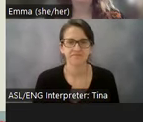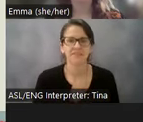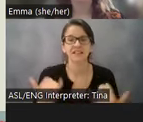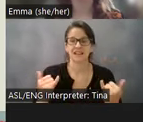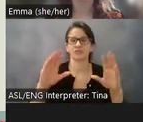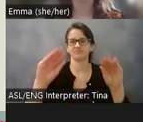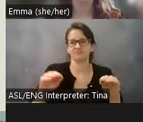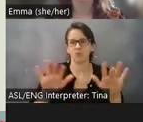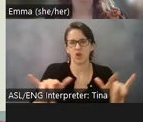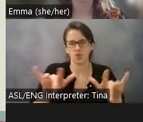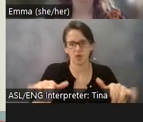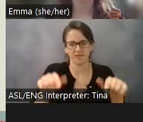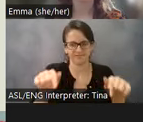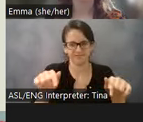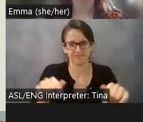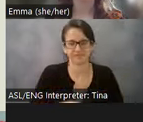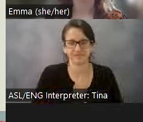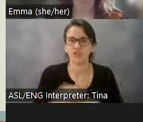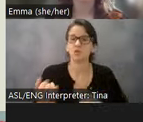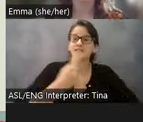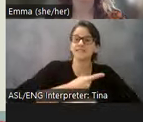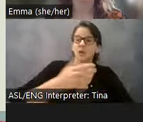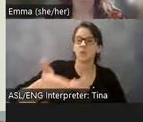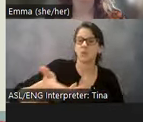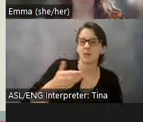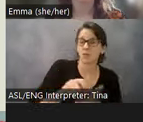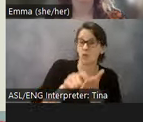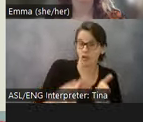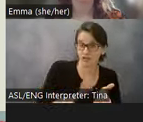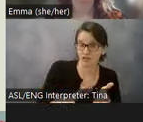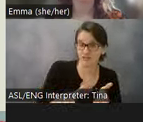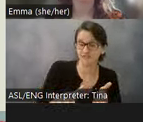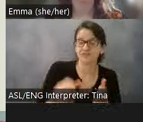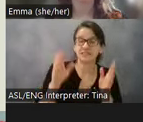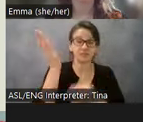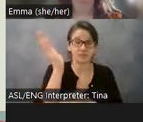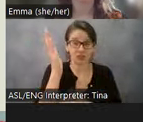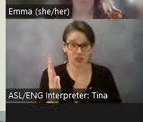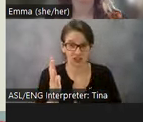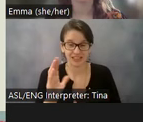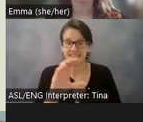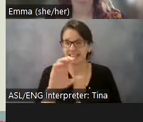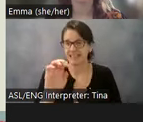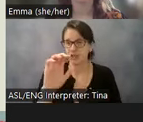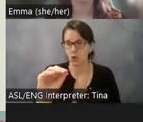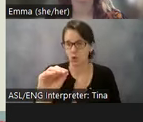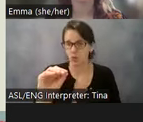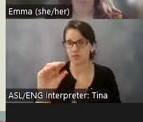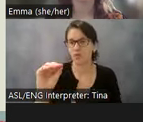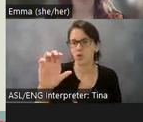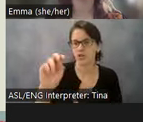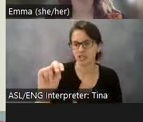Today, we welcome author, speaker, and CEO Ocean Robbins, co-founder of Food Revolution